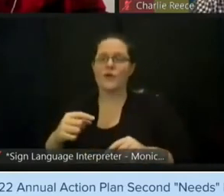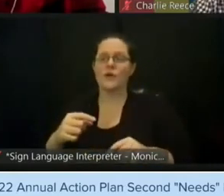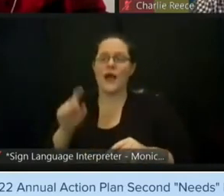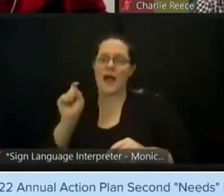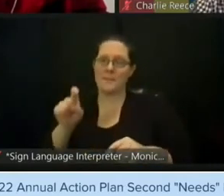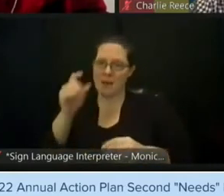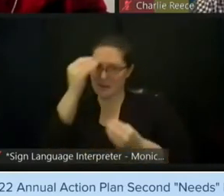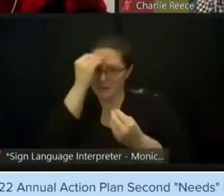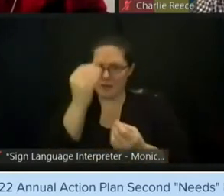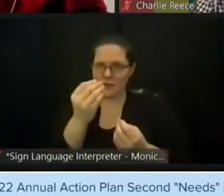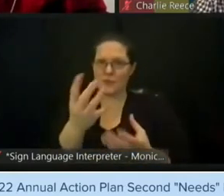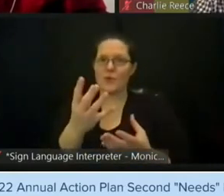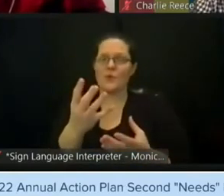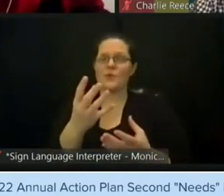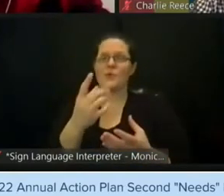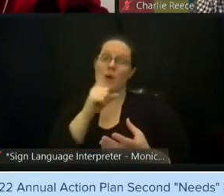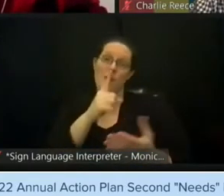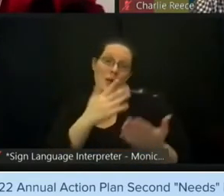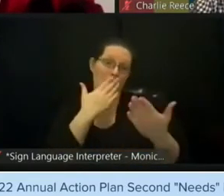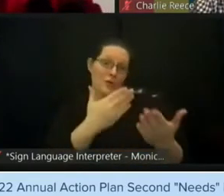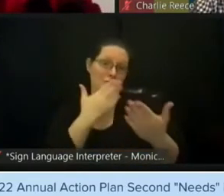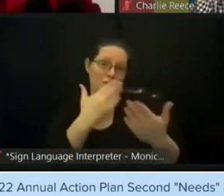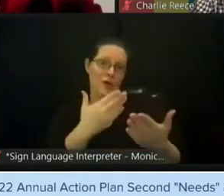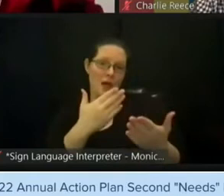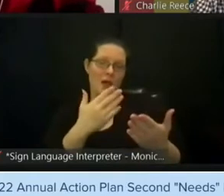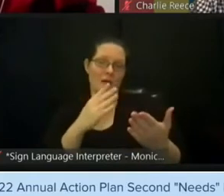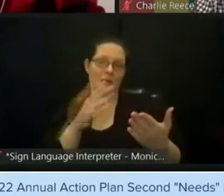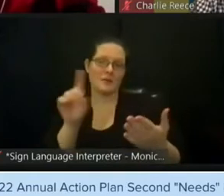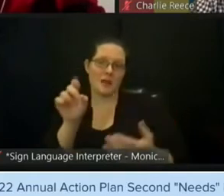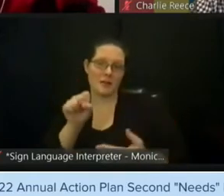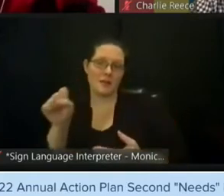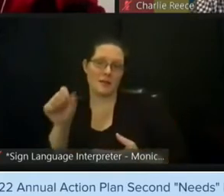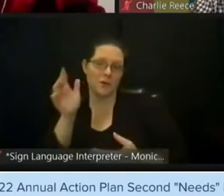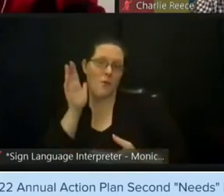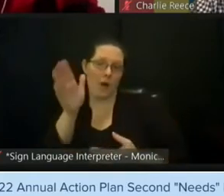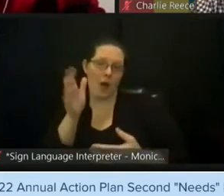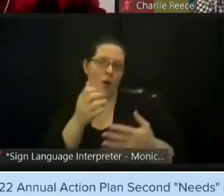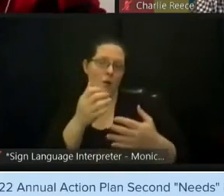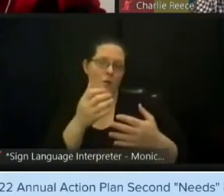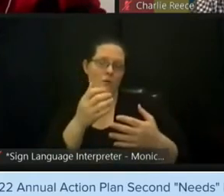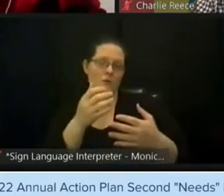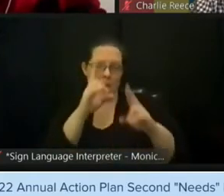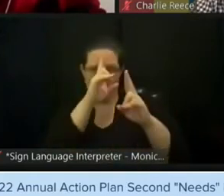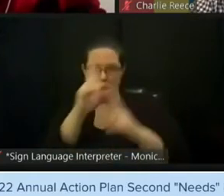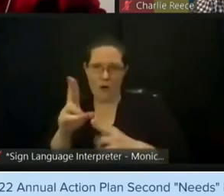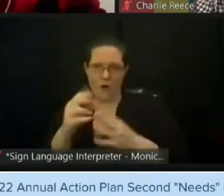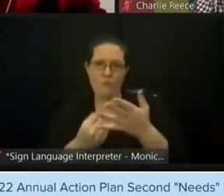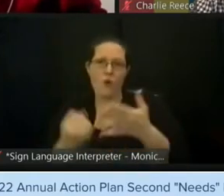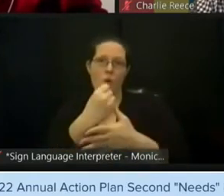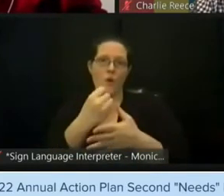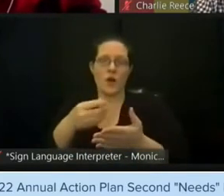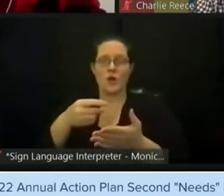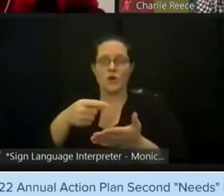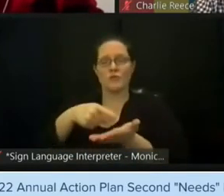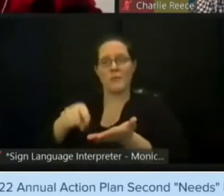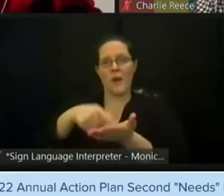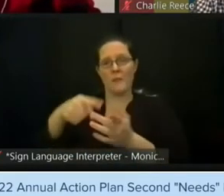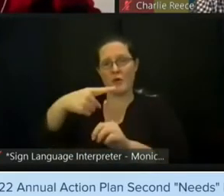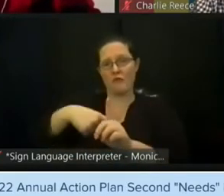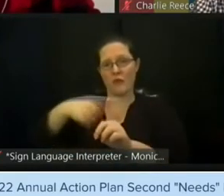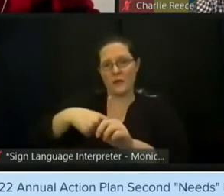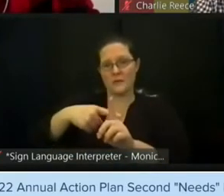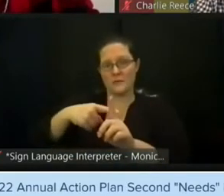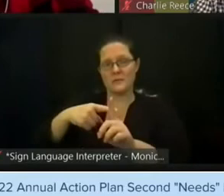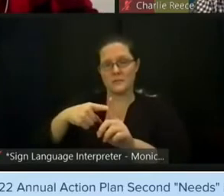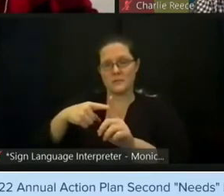let you know, and I appreciate social services will give priority for rental assistance to very low-income people represented